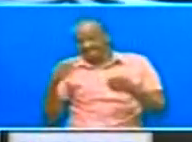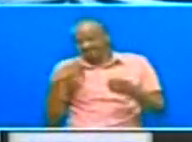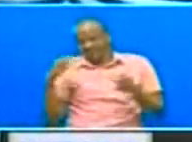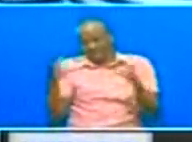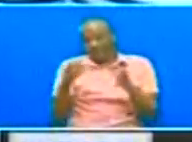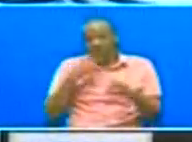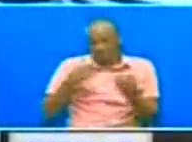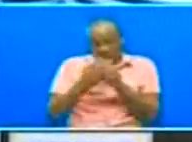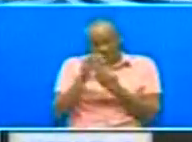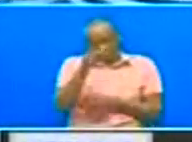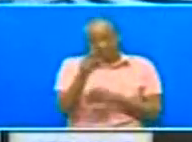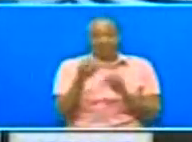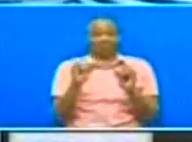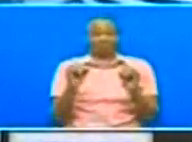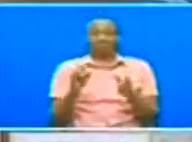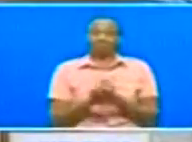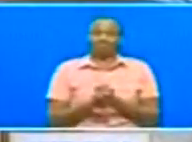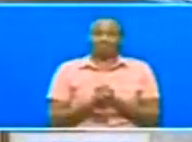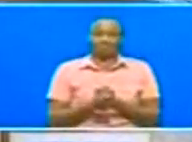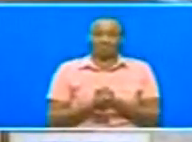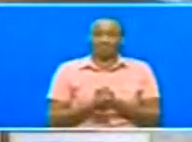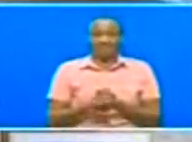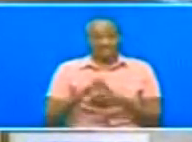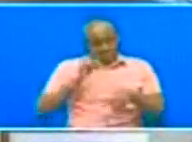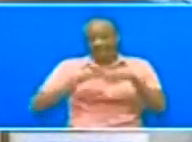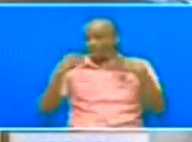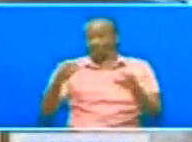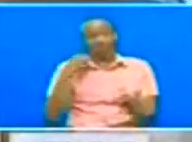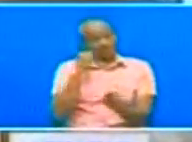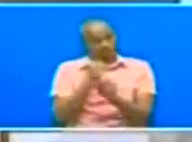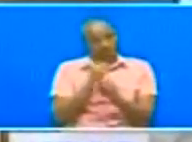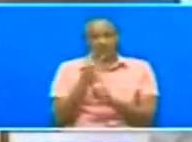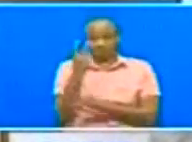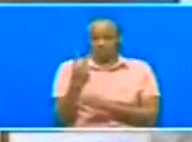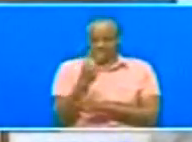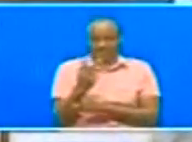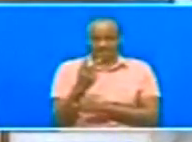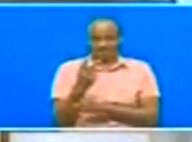and cater for anti-convulsant drugs. Yes, I lost my job last February